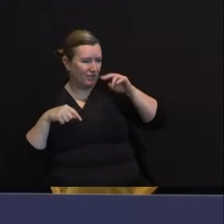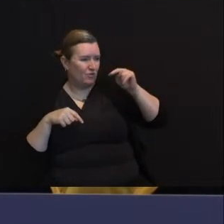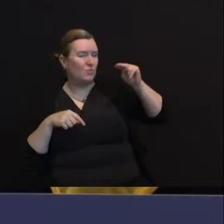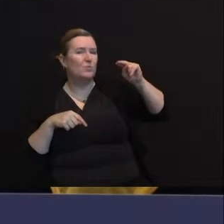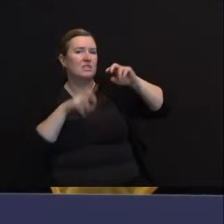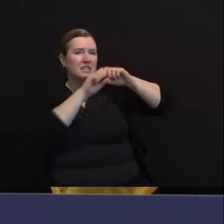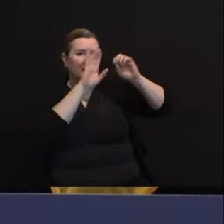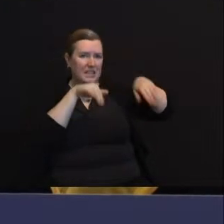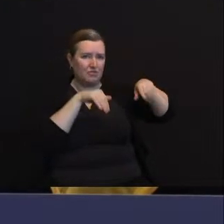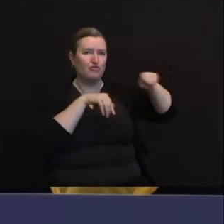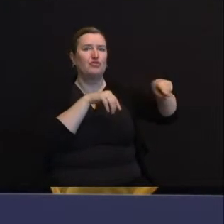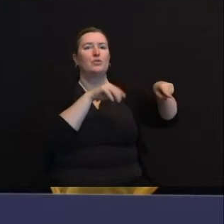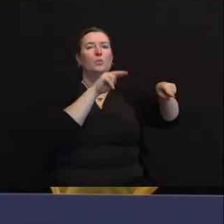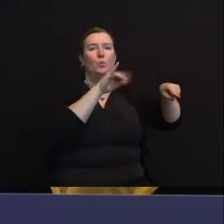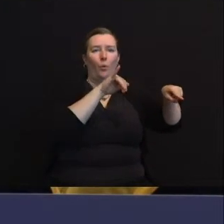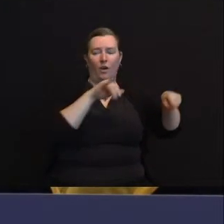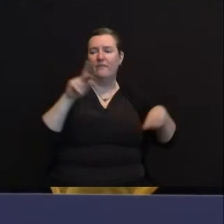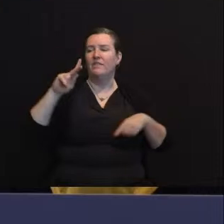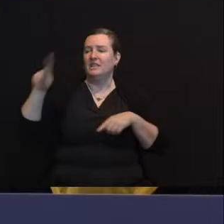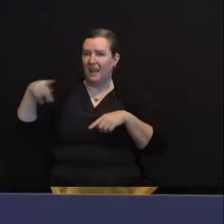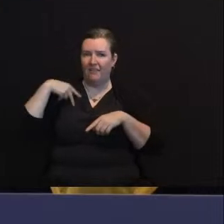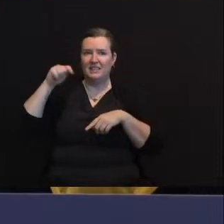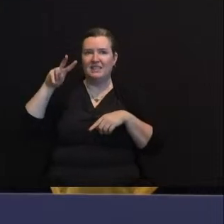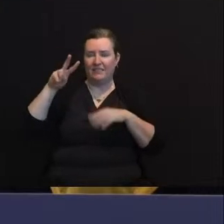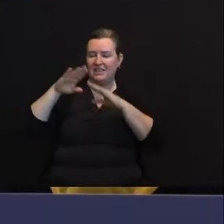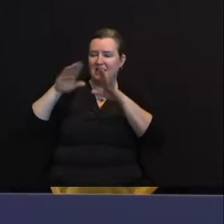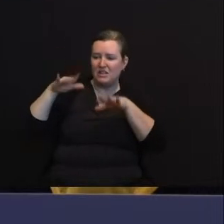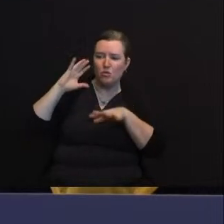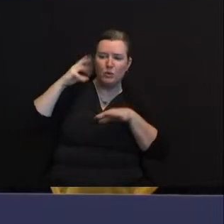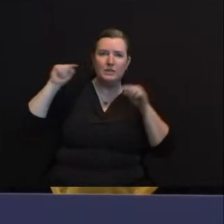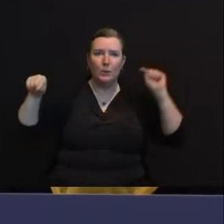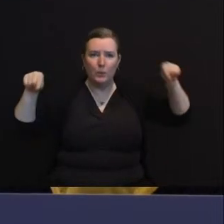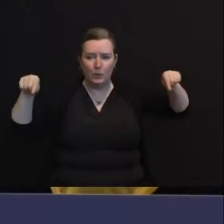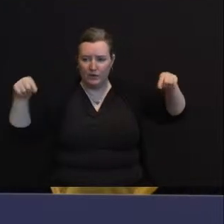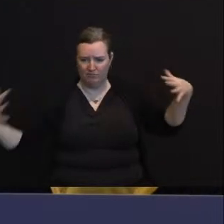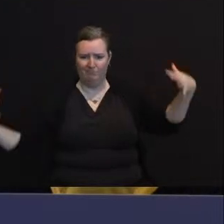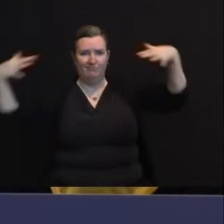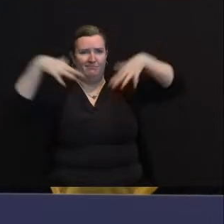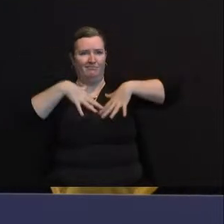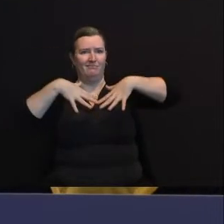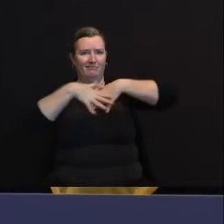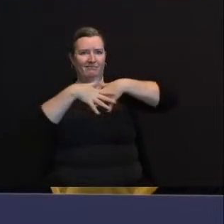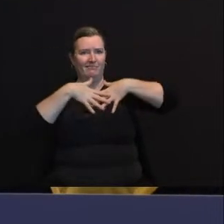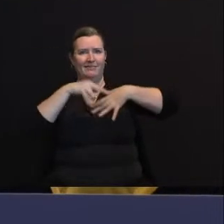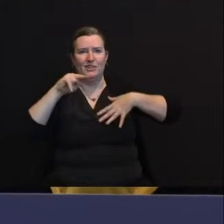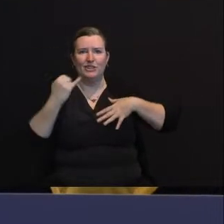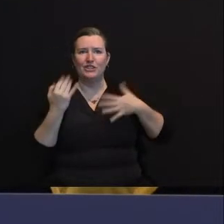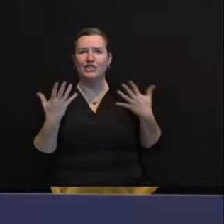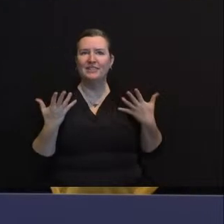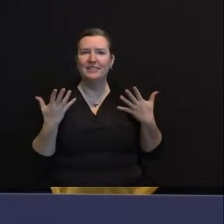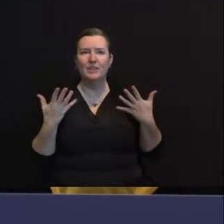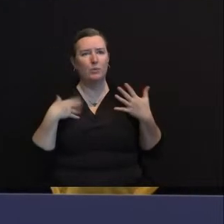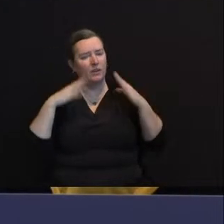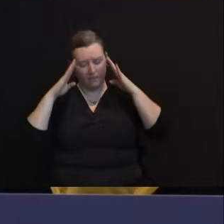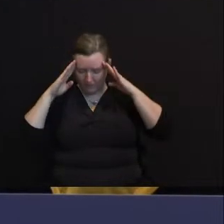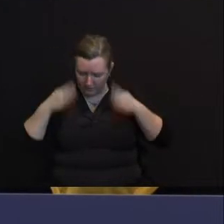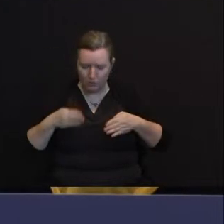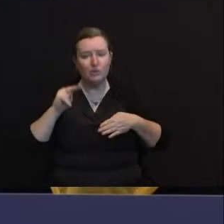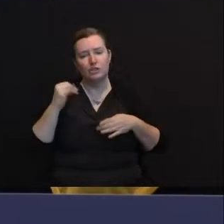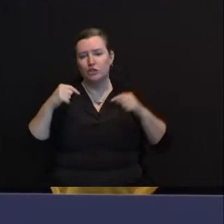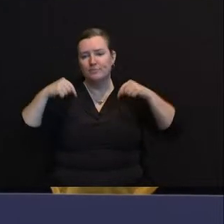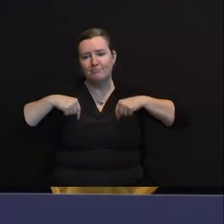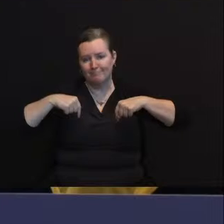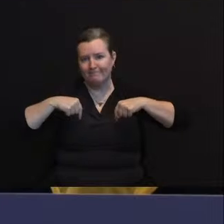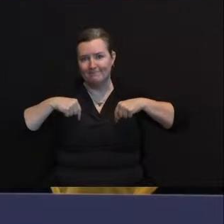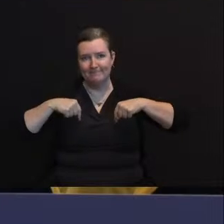You have spillage by definition. And again, we are here for New Jersey, period, full stop. But if there's some amount of